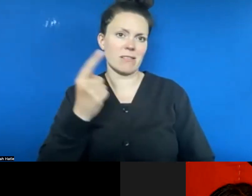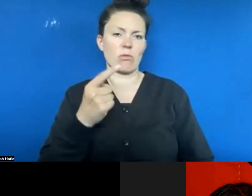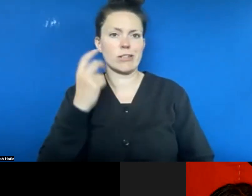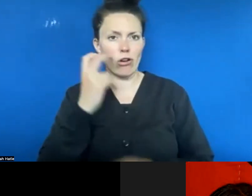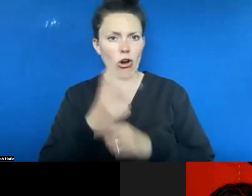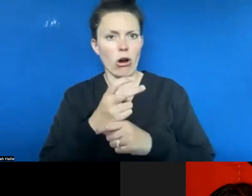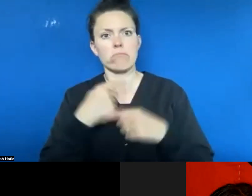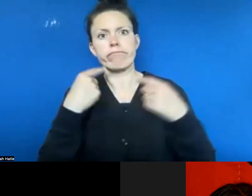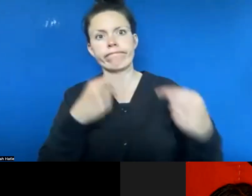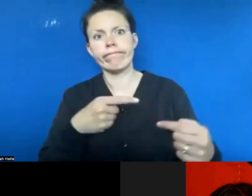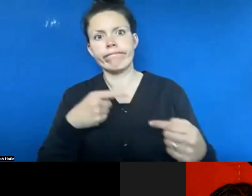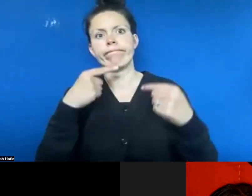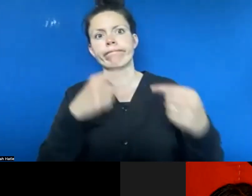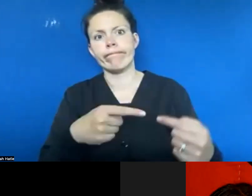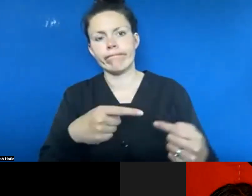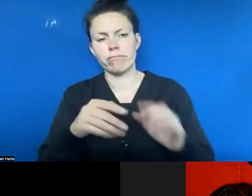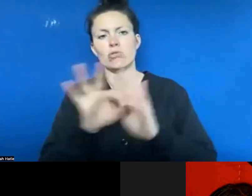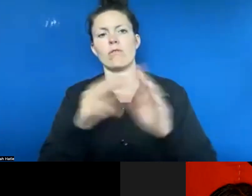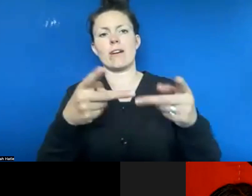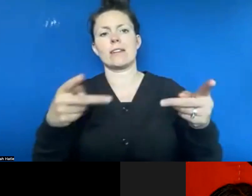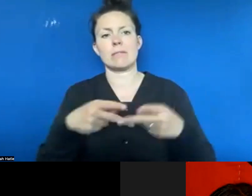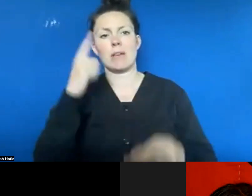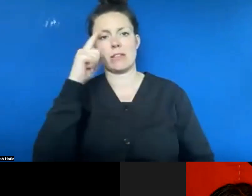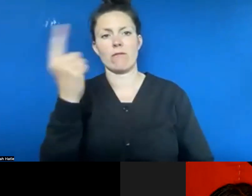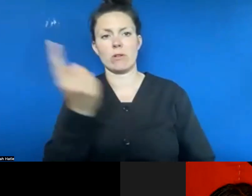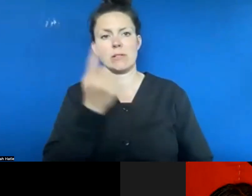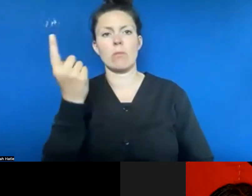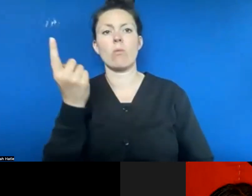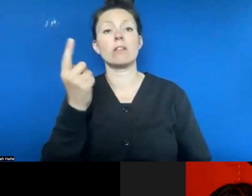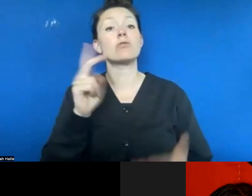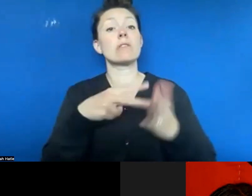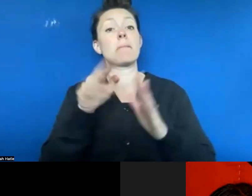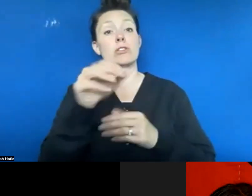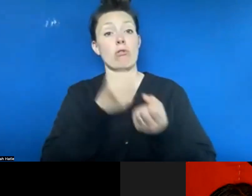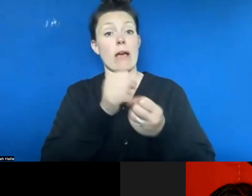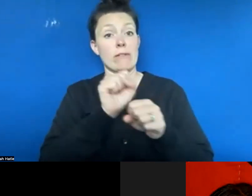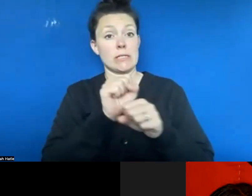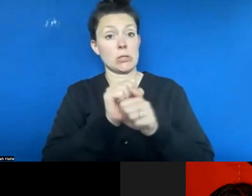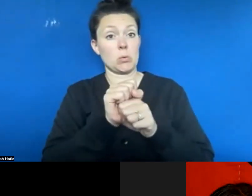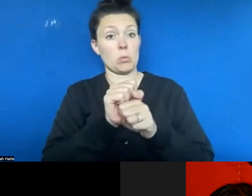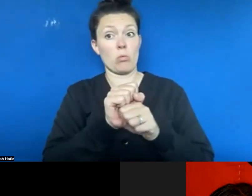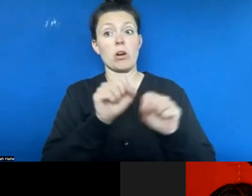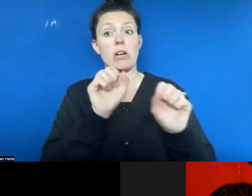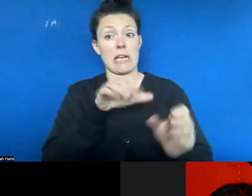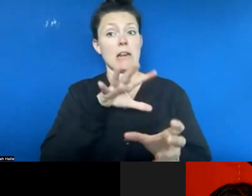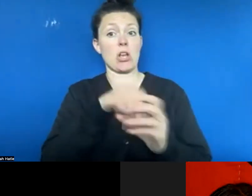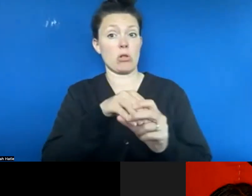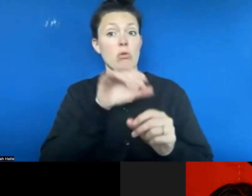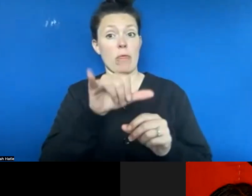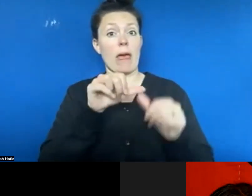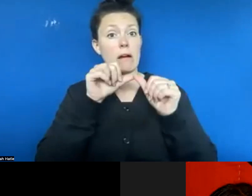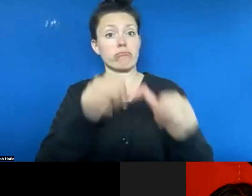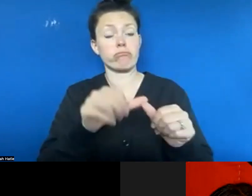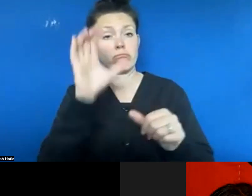our advocacy, you know, can be to continue to do that searching, you know, or to